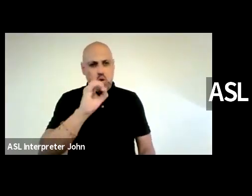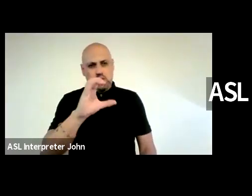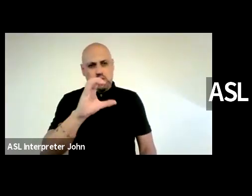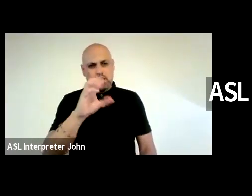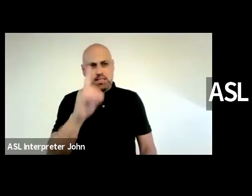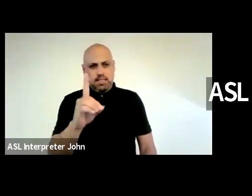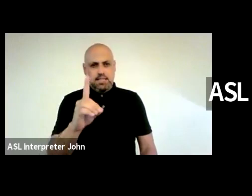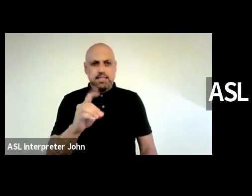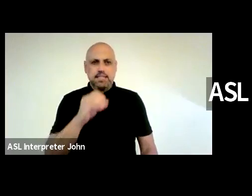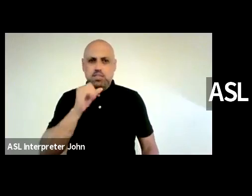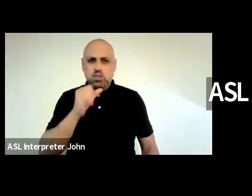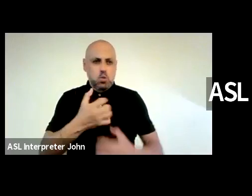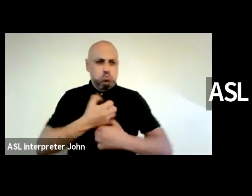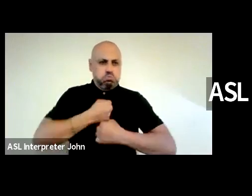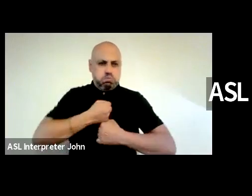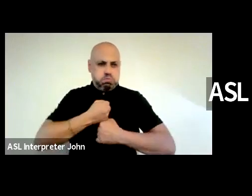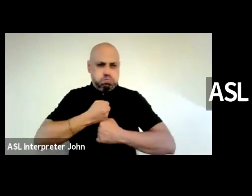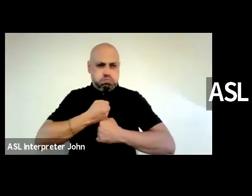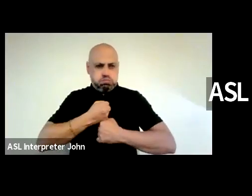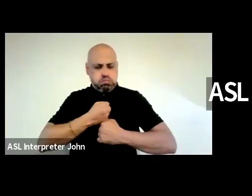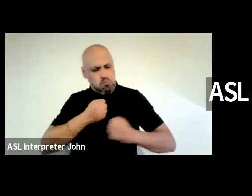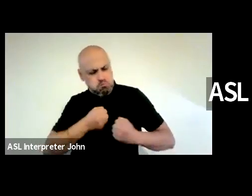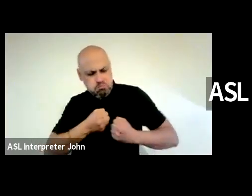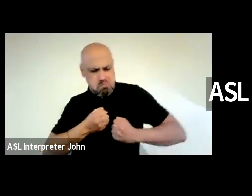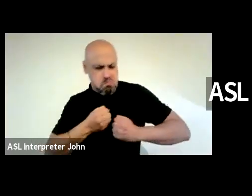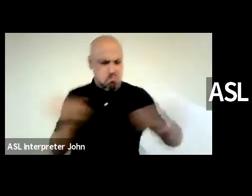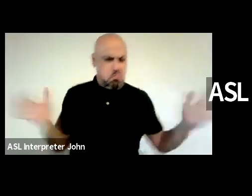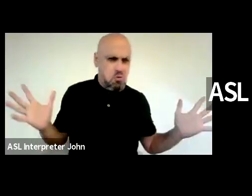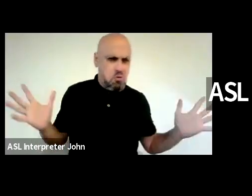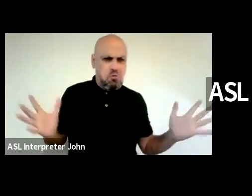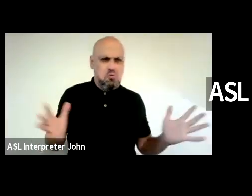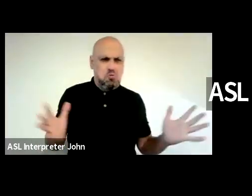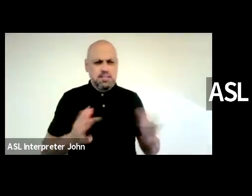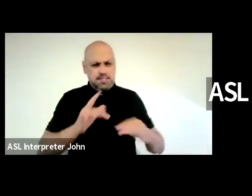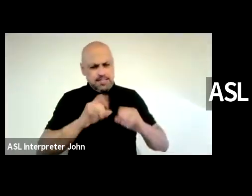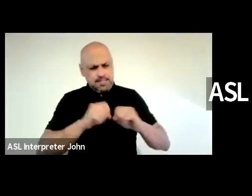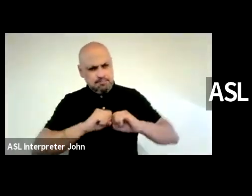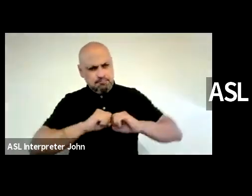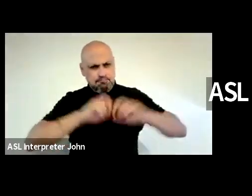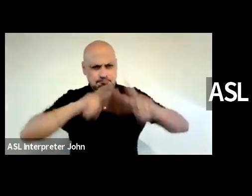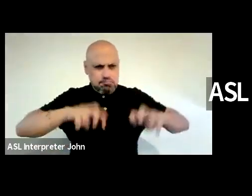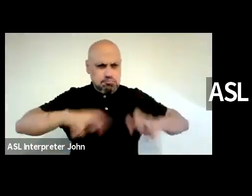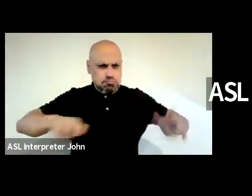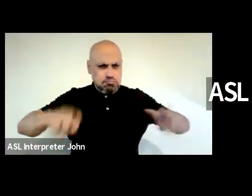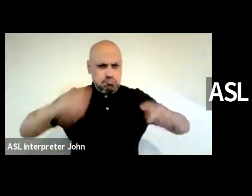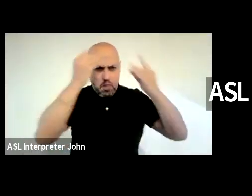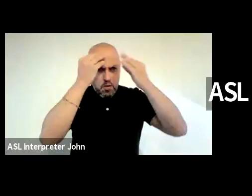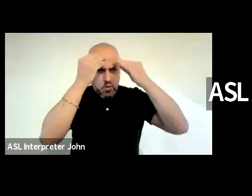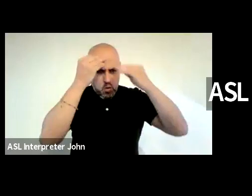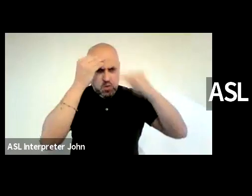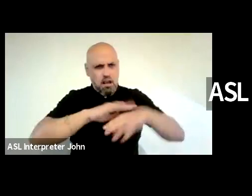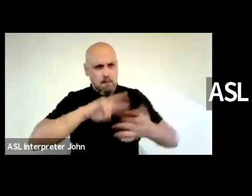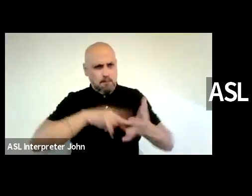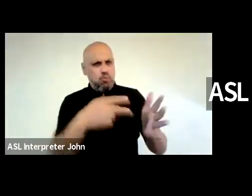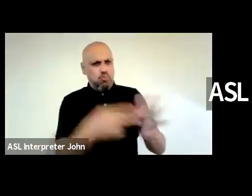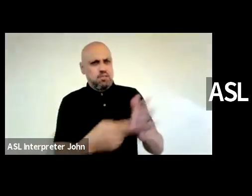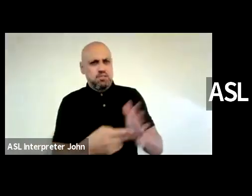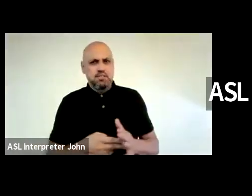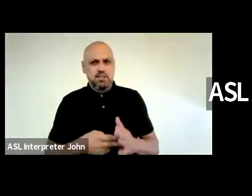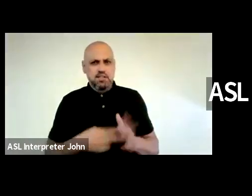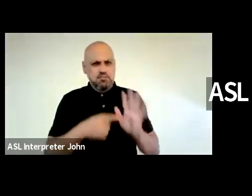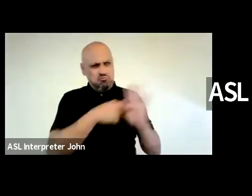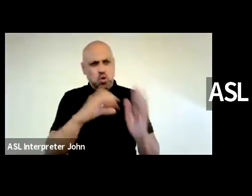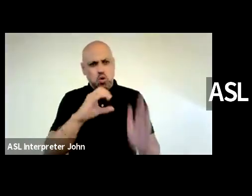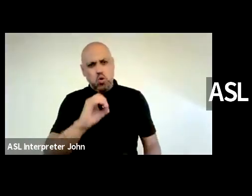Don't hold back, be relentless, exacerbate the thoughts on purpose, Show the OCD that you can create the thoughts as well,